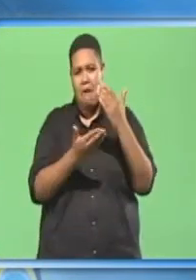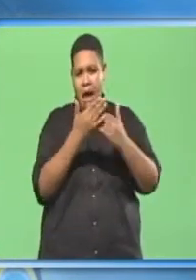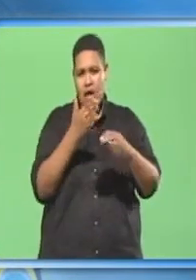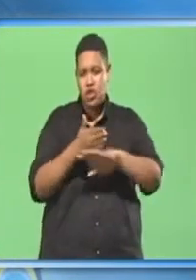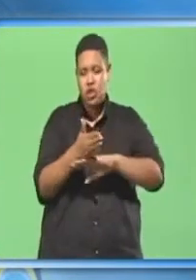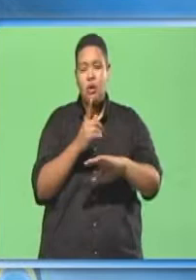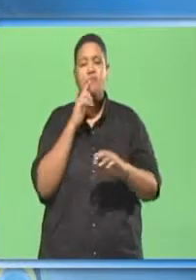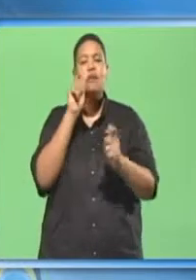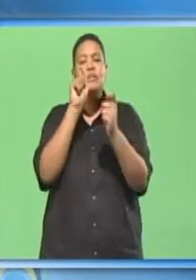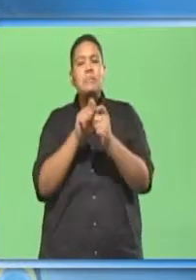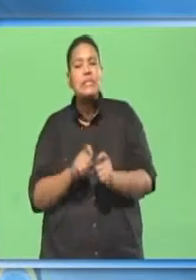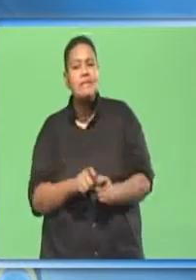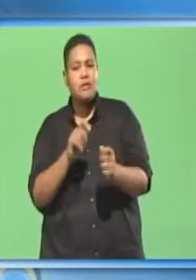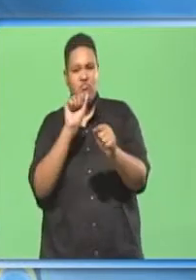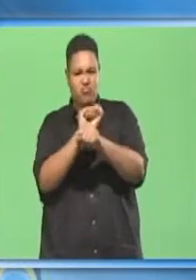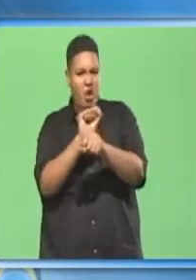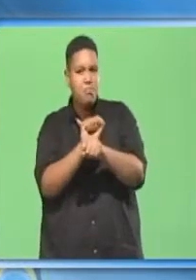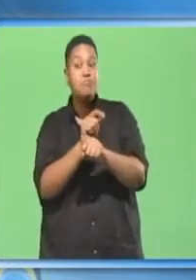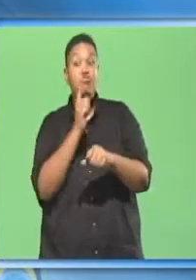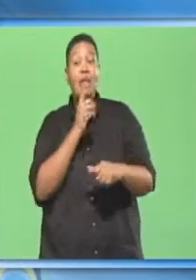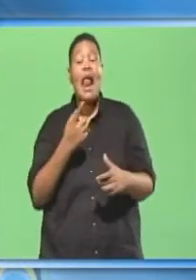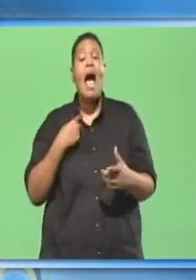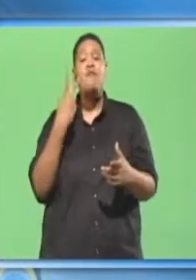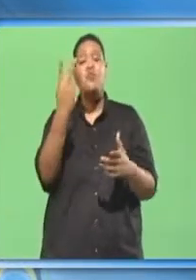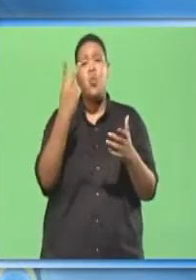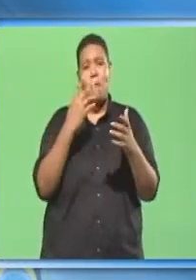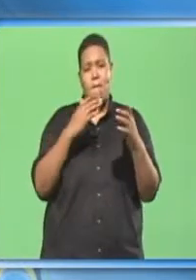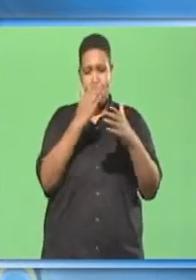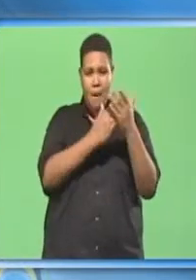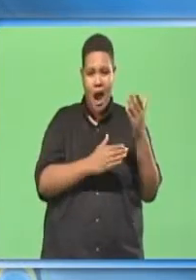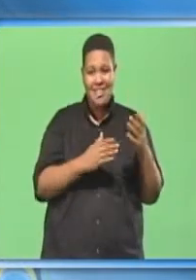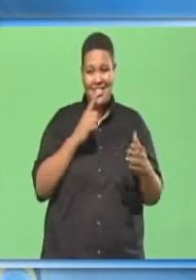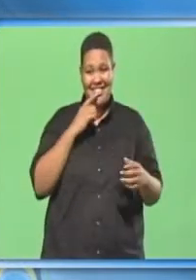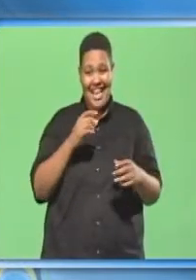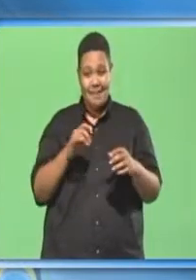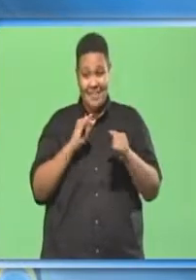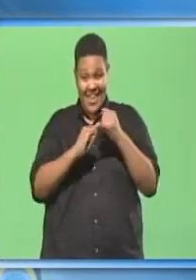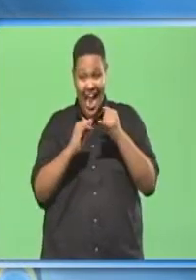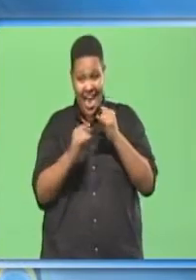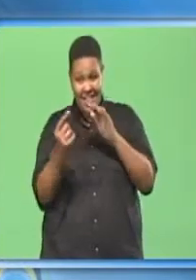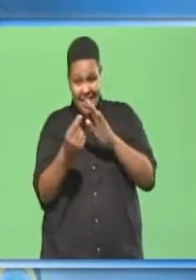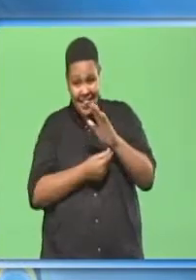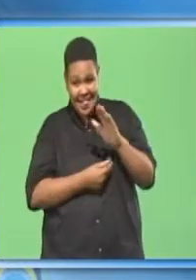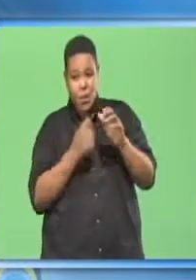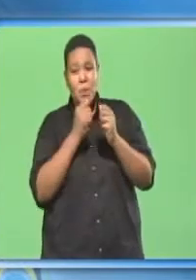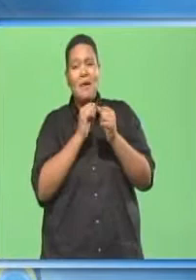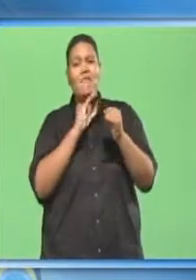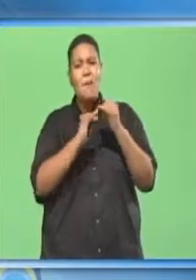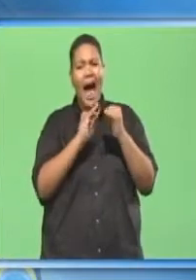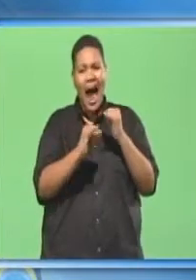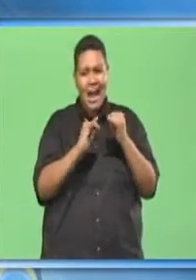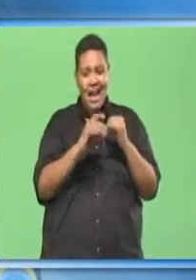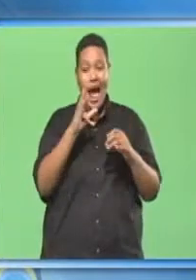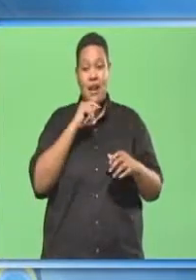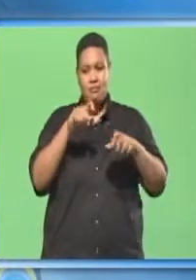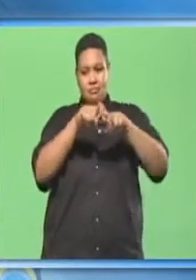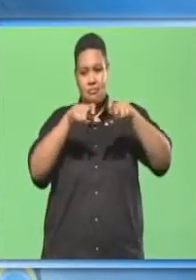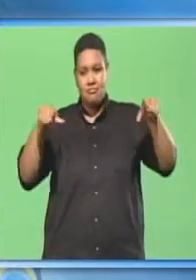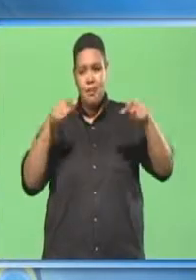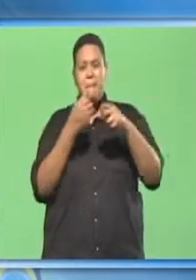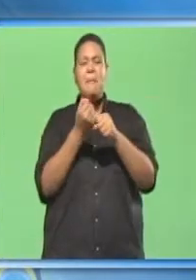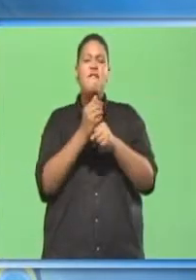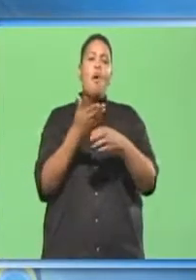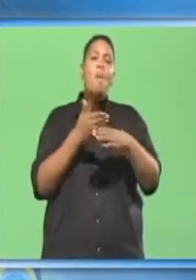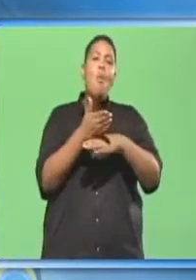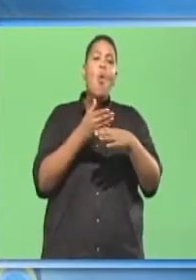specific applications. A hand saw has two main parts, the blade, which is made from cast steel, and the handle, which is made from wood